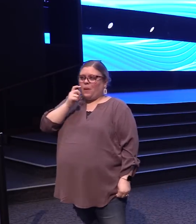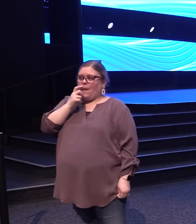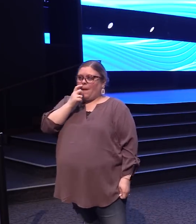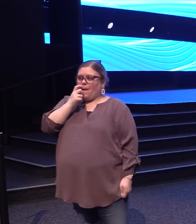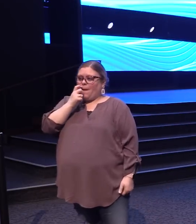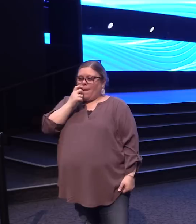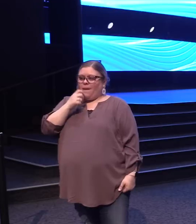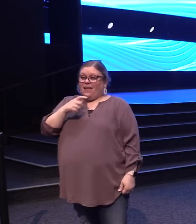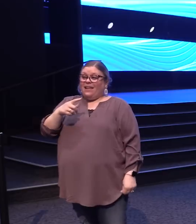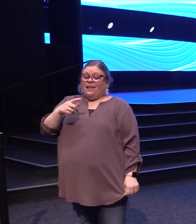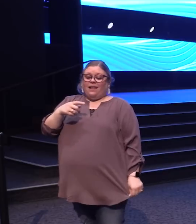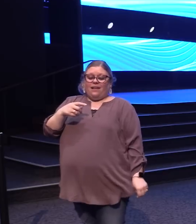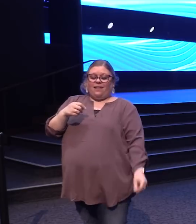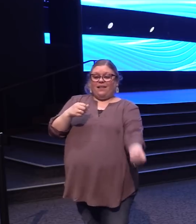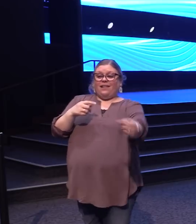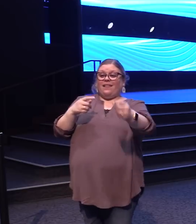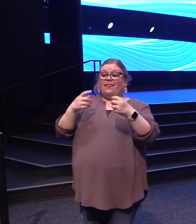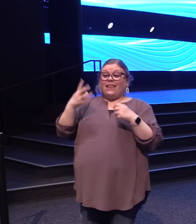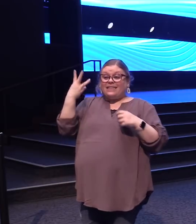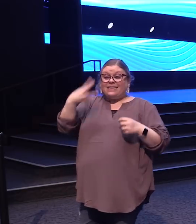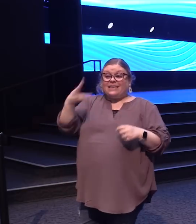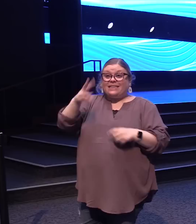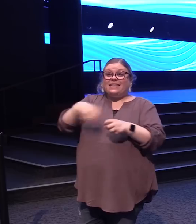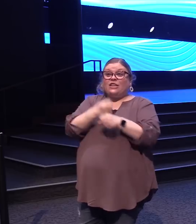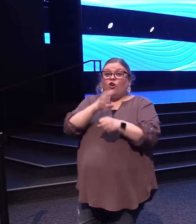This 16-year-old can walk.